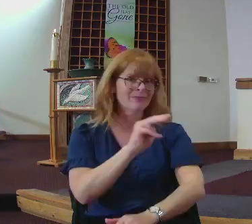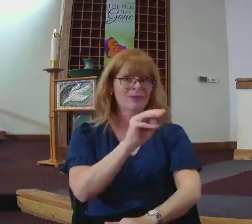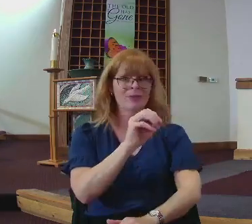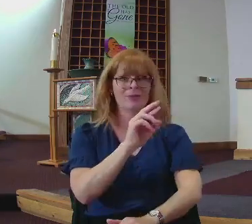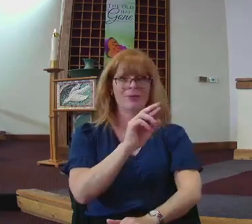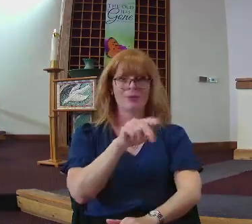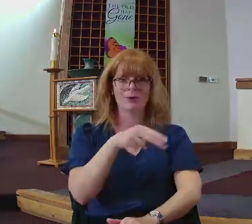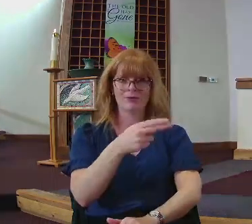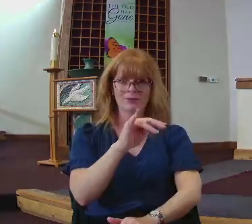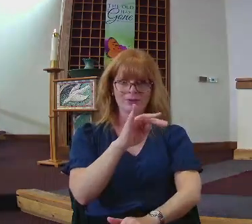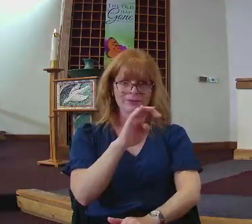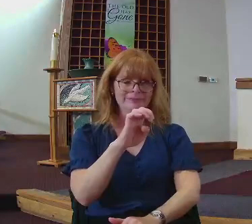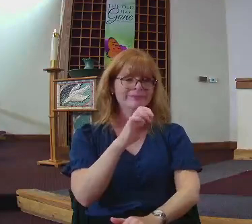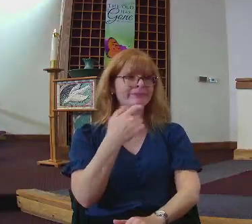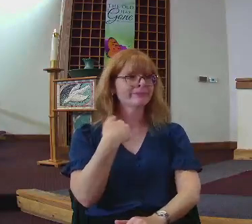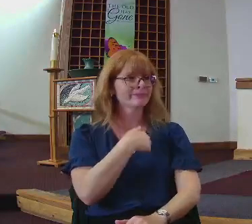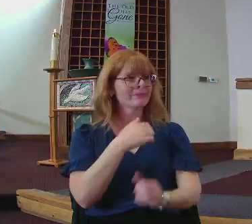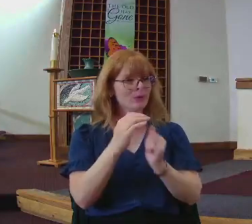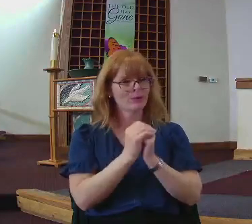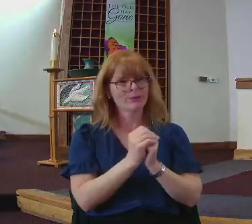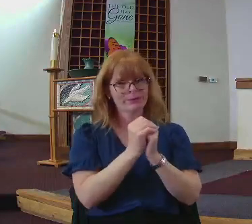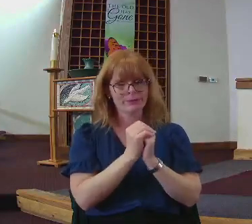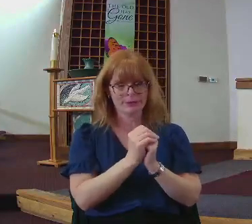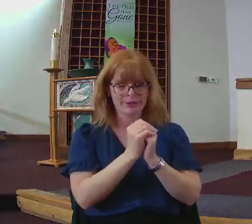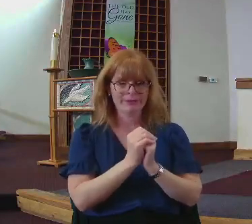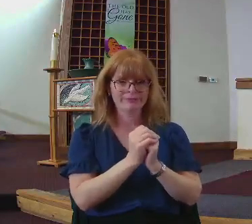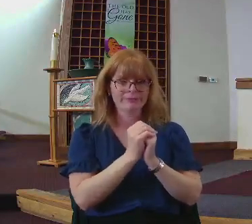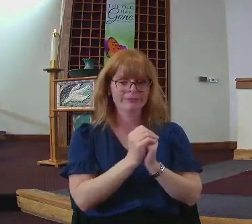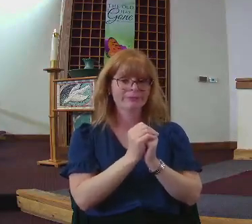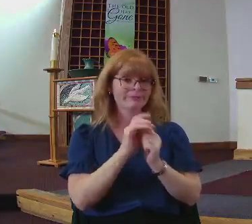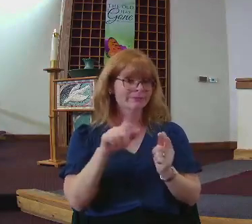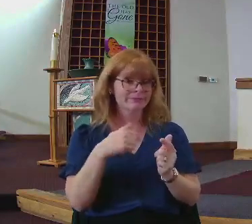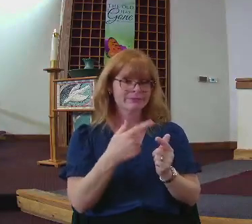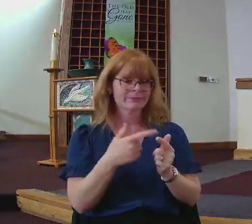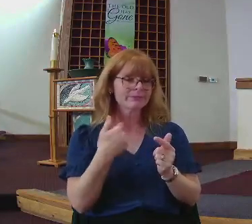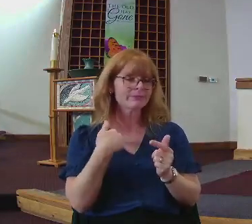We had a prayer around the bed. And then I heard